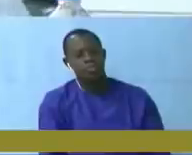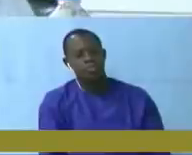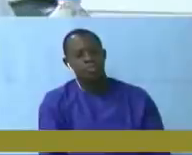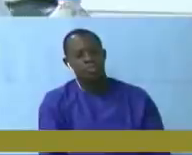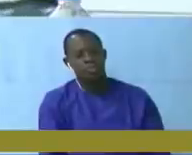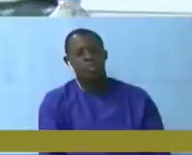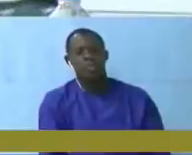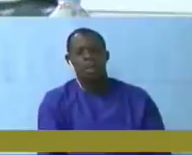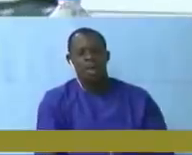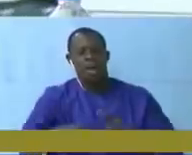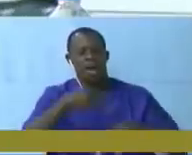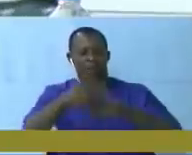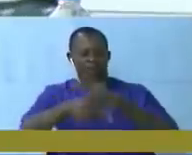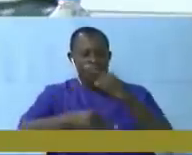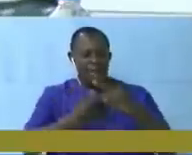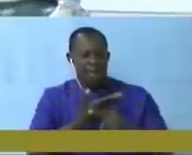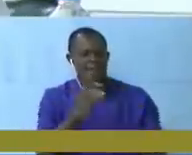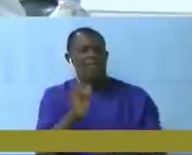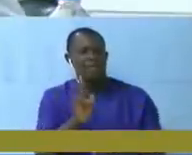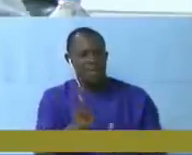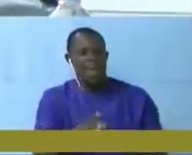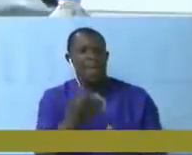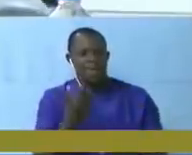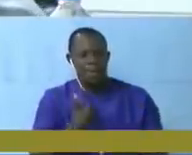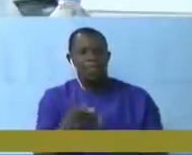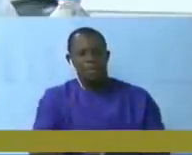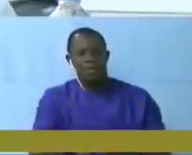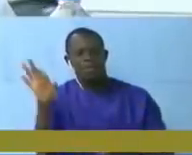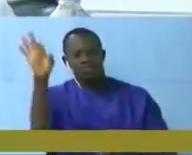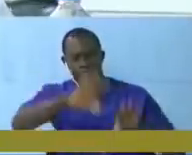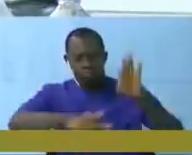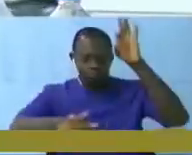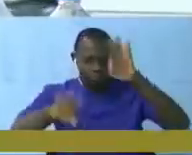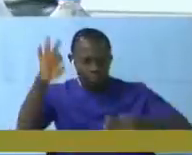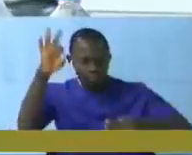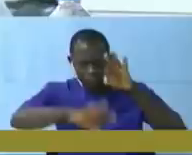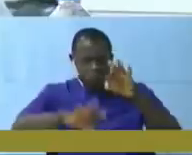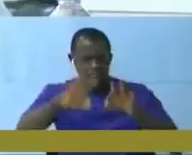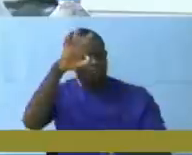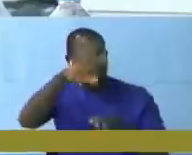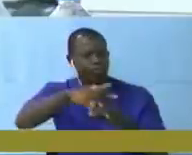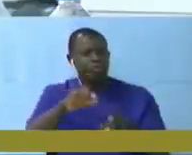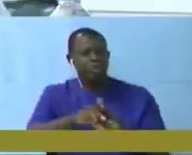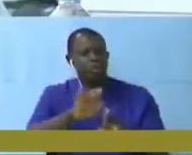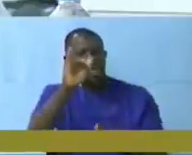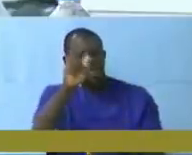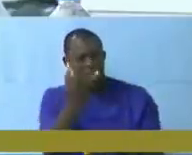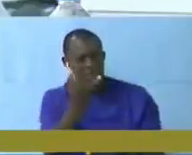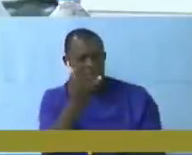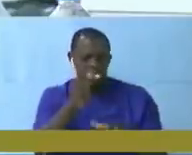there we had a referendum and people had to vote yes or no, as in